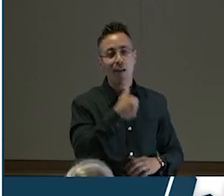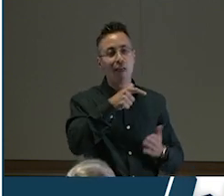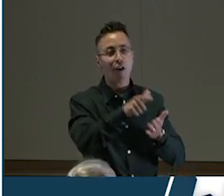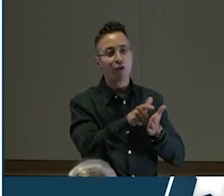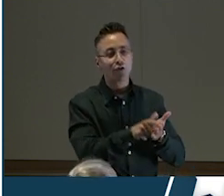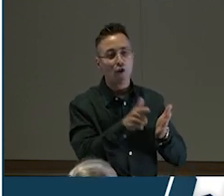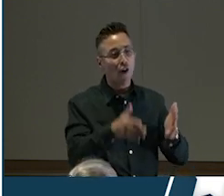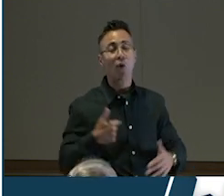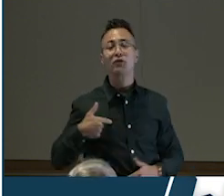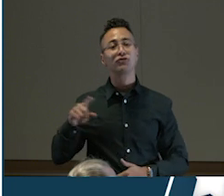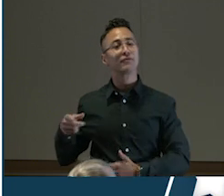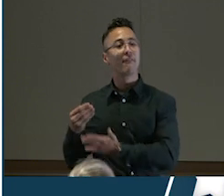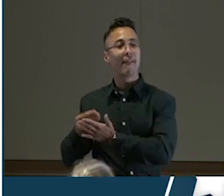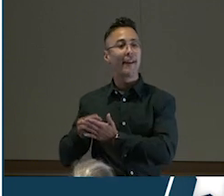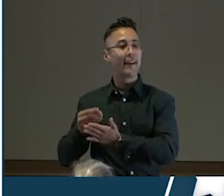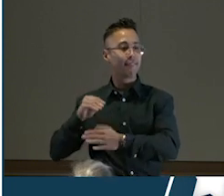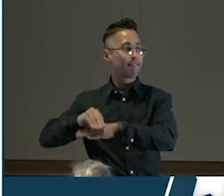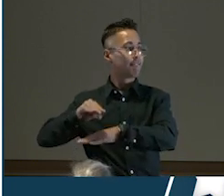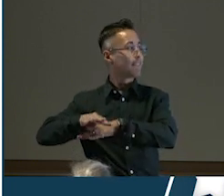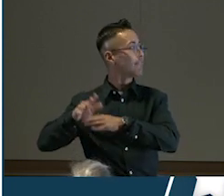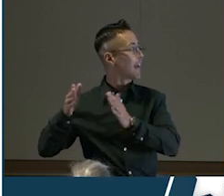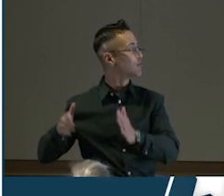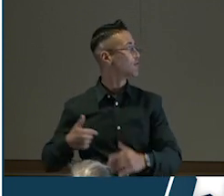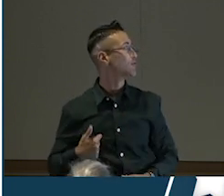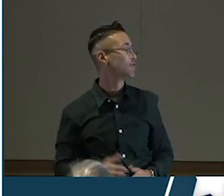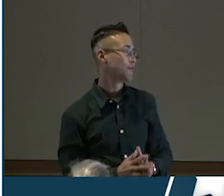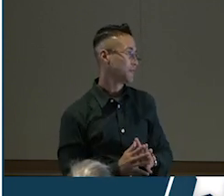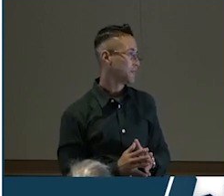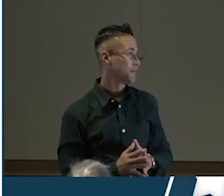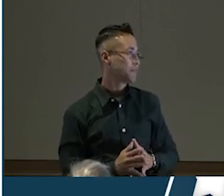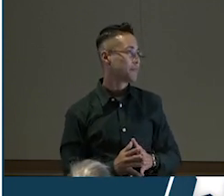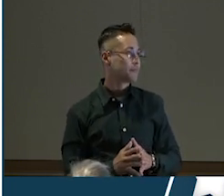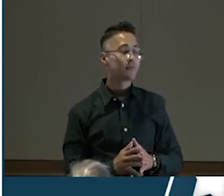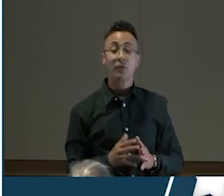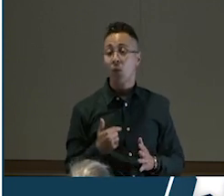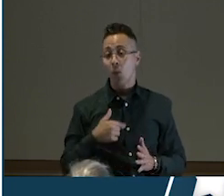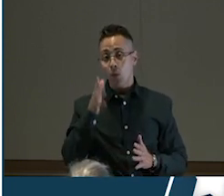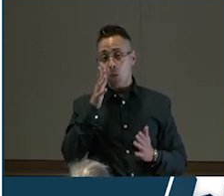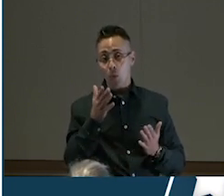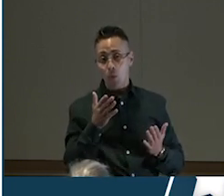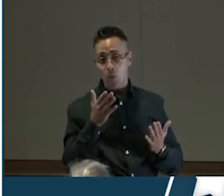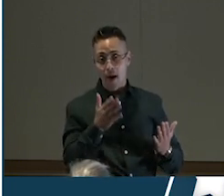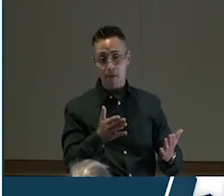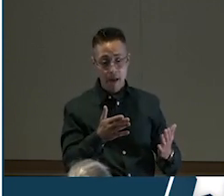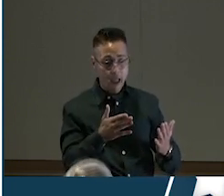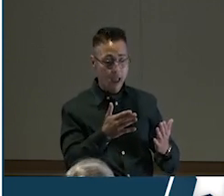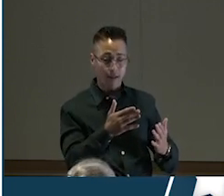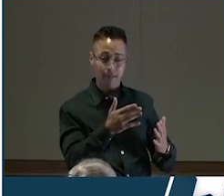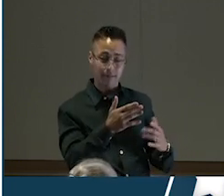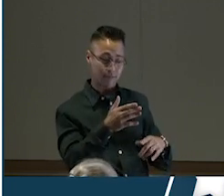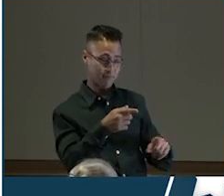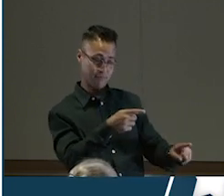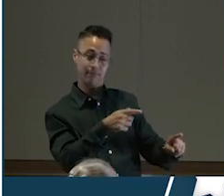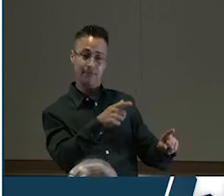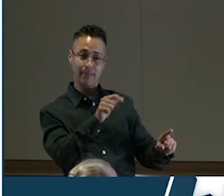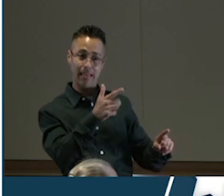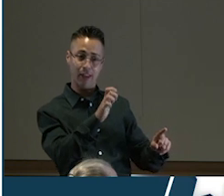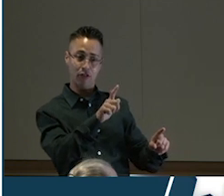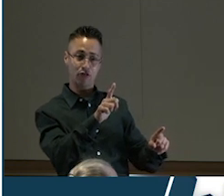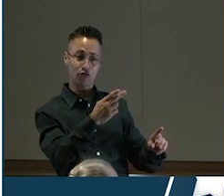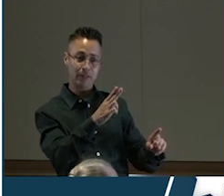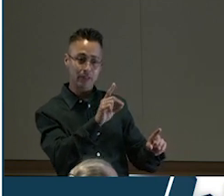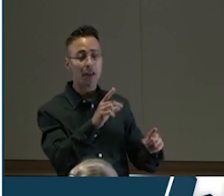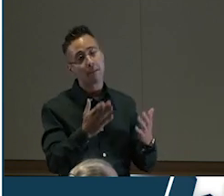the financial advisor. Yeah. So we would recommend our clients, if our clients has Legal Shield, maybe we start